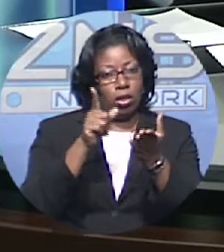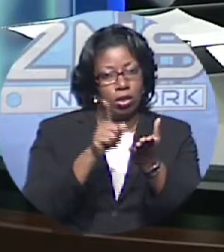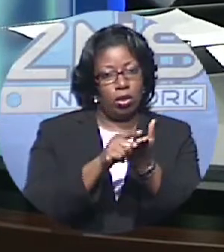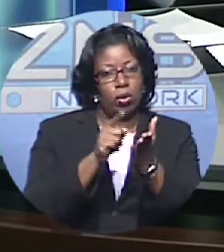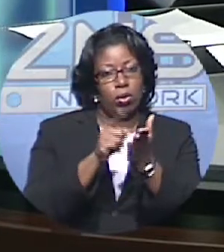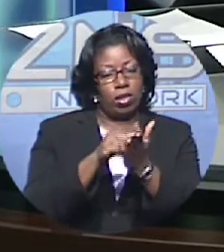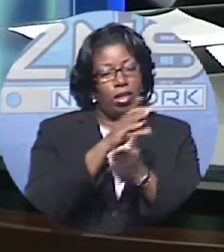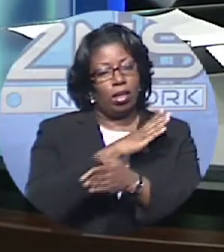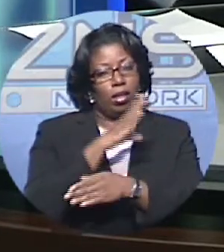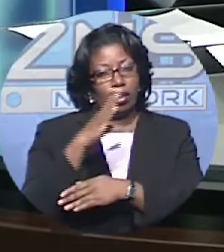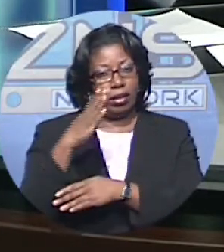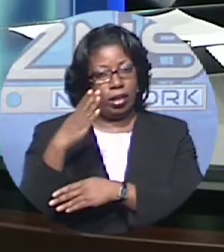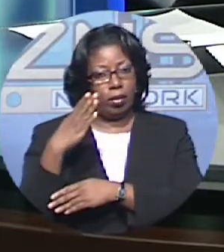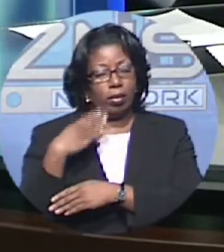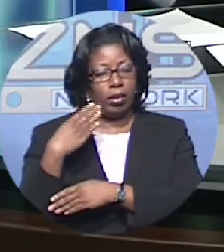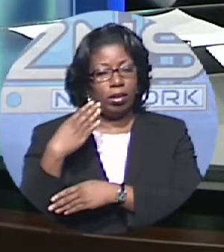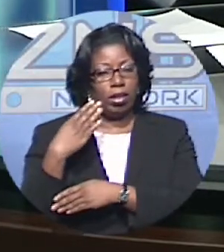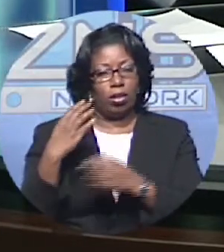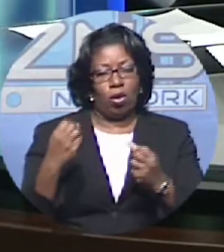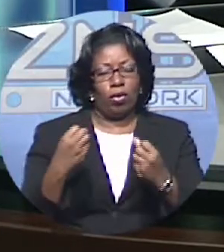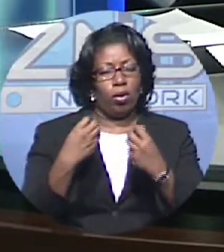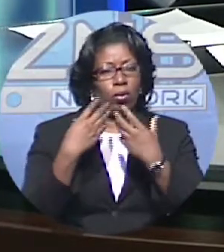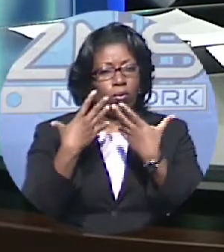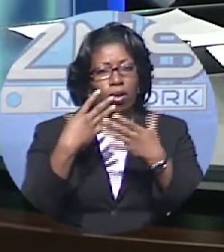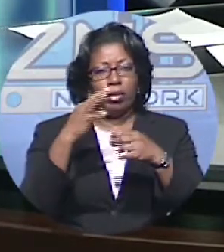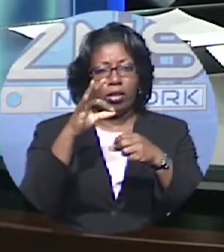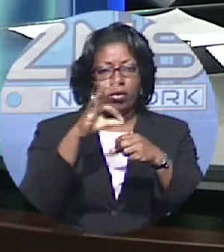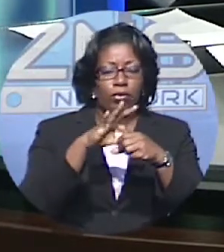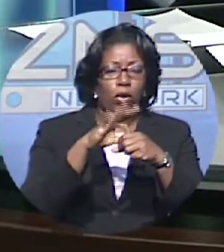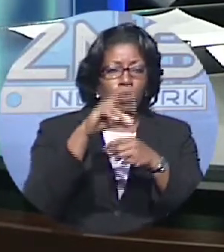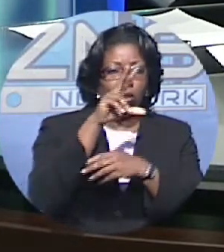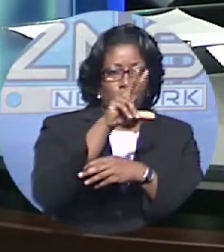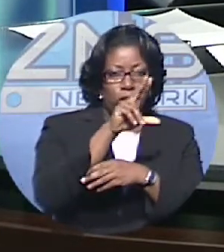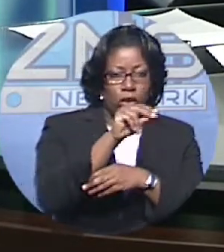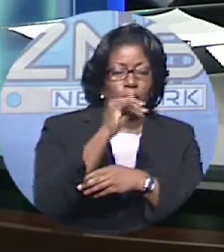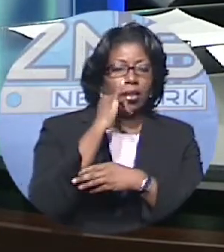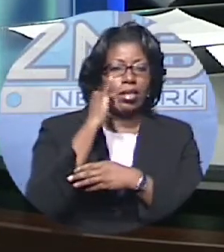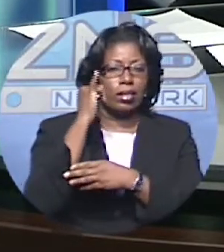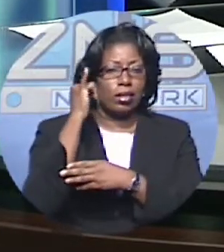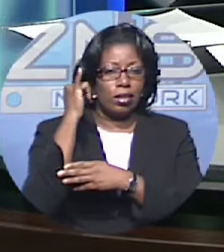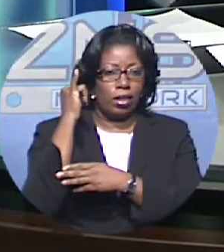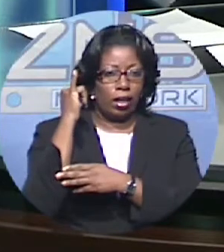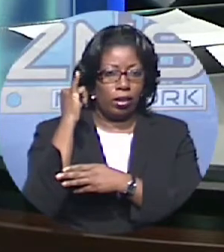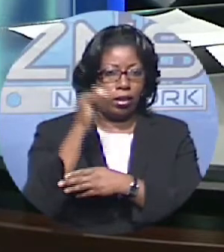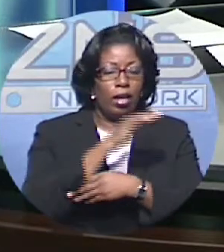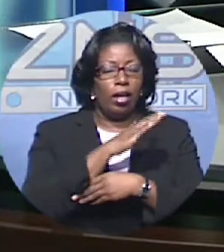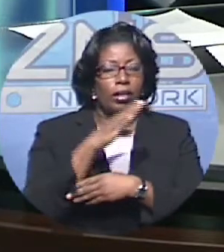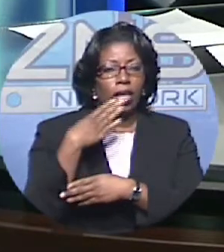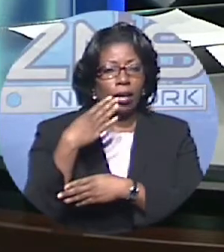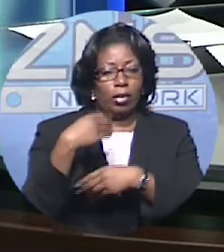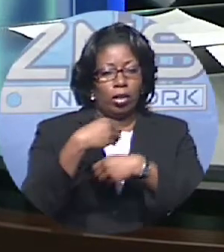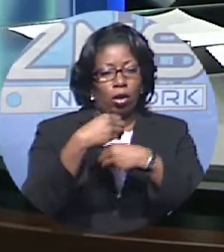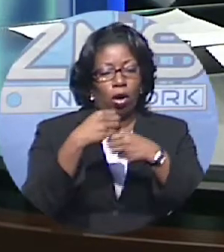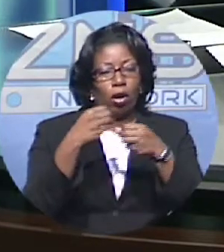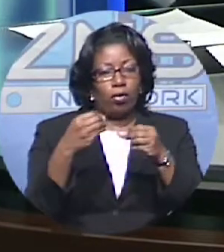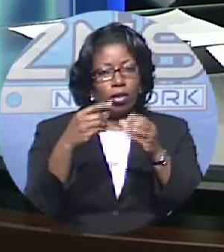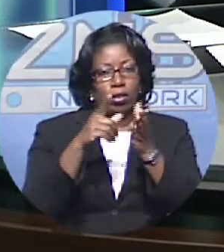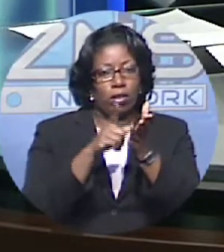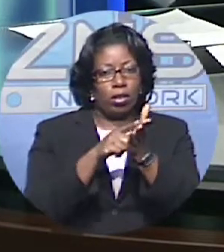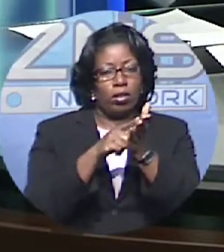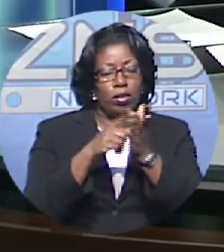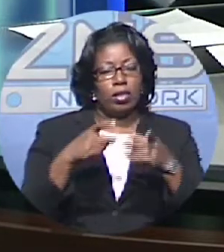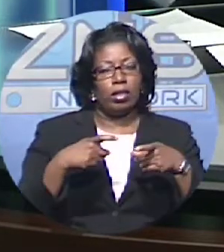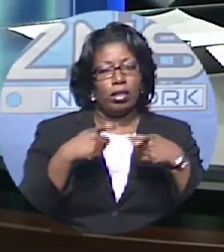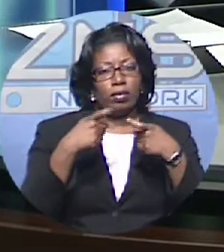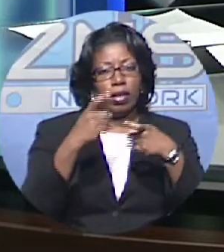the Cabinet in light of the overwhelming no vote yesterday. Cabinet Office issued a press statement just minutes ago. The release said,